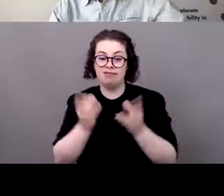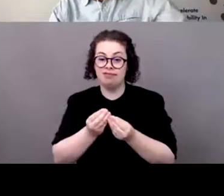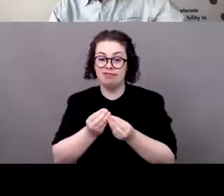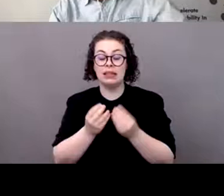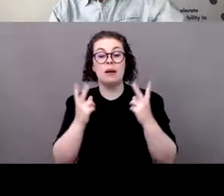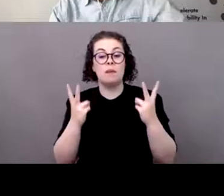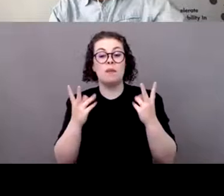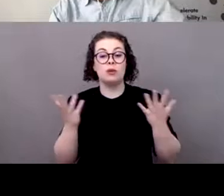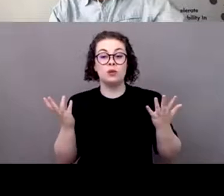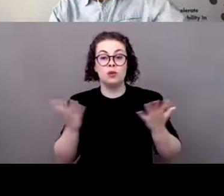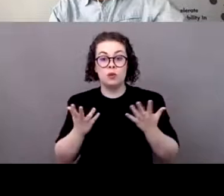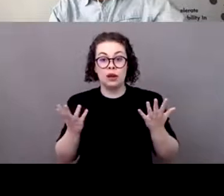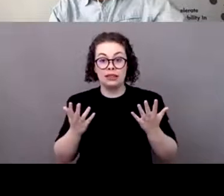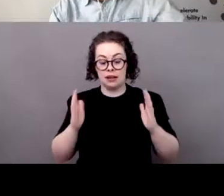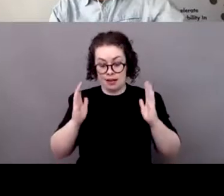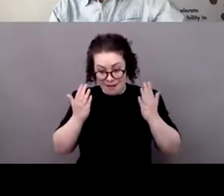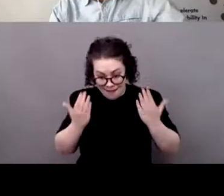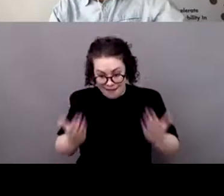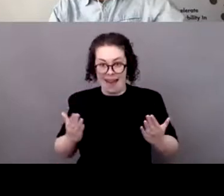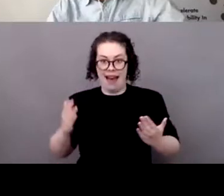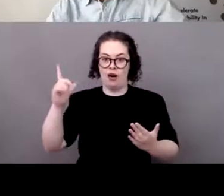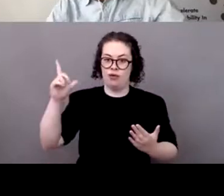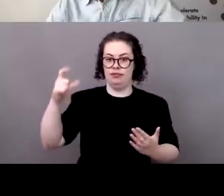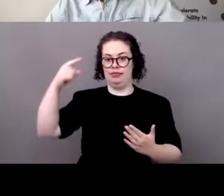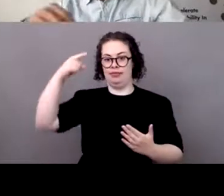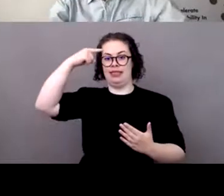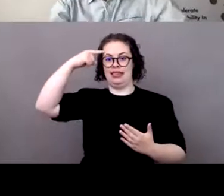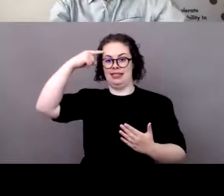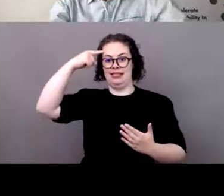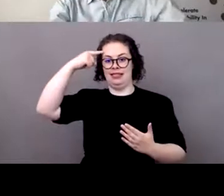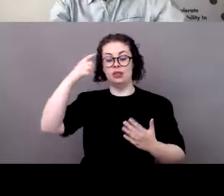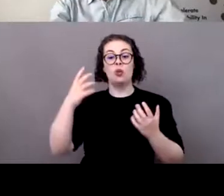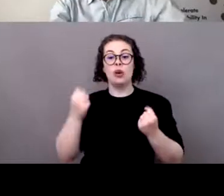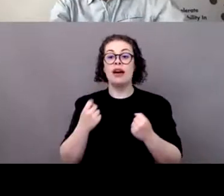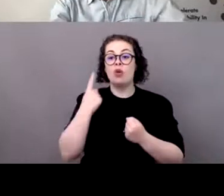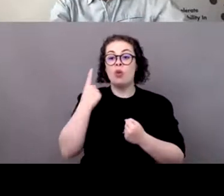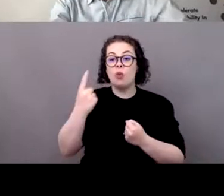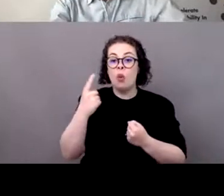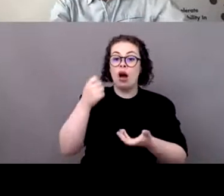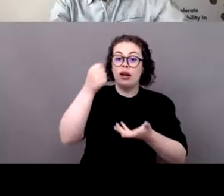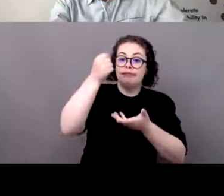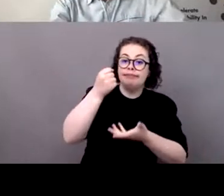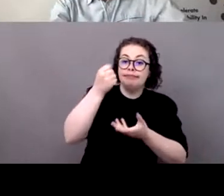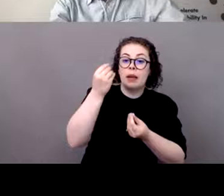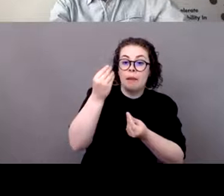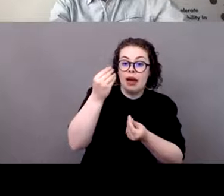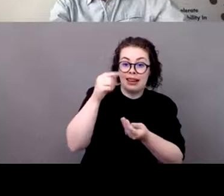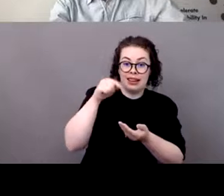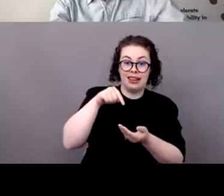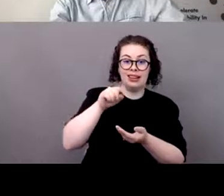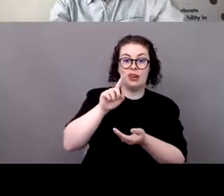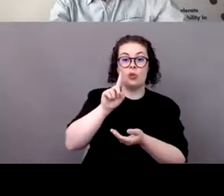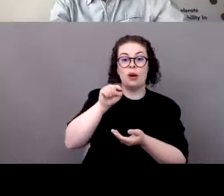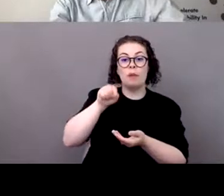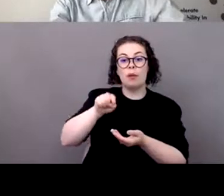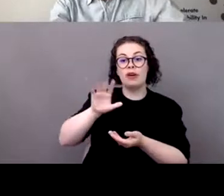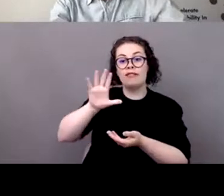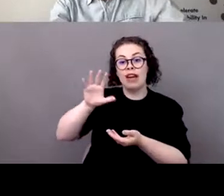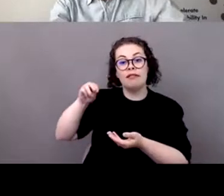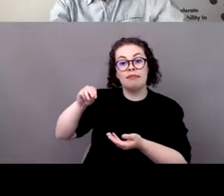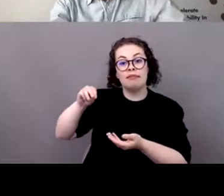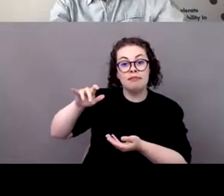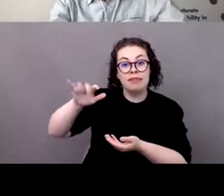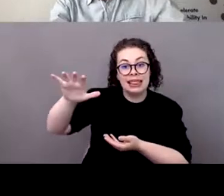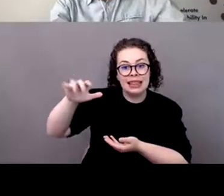evolved at the beginning. So we have a carbon budget. This is 1.5 million tons of CO2 that we don't want